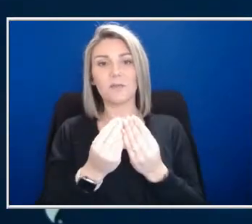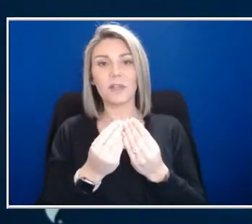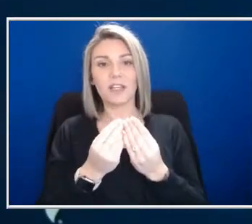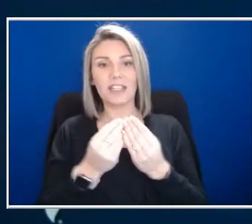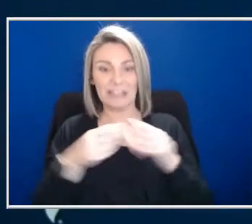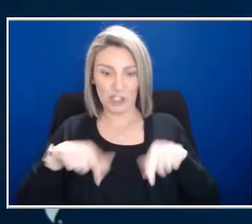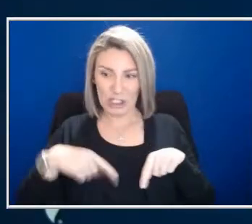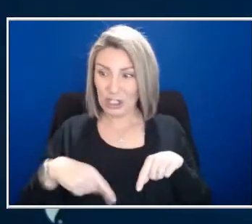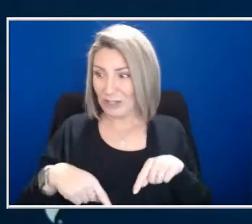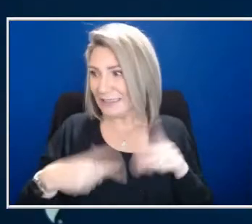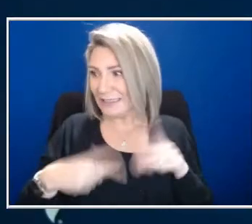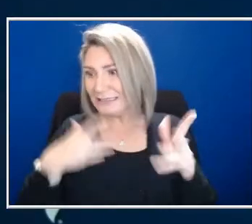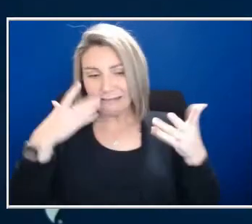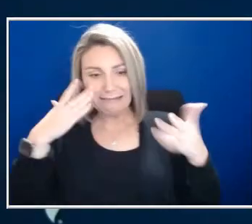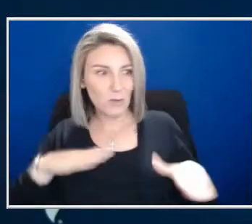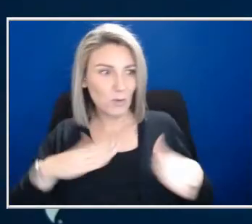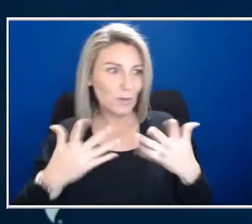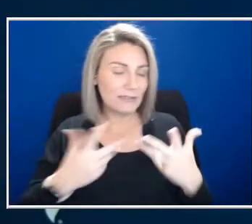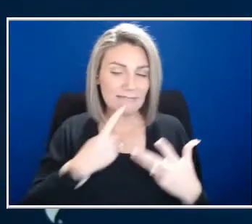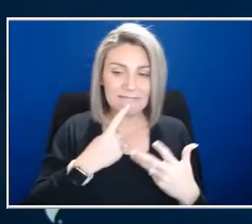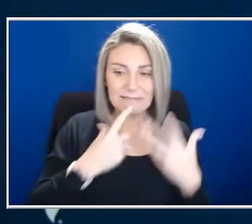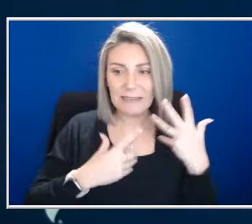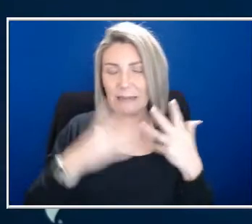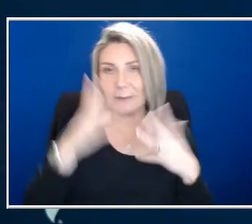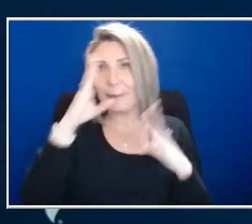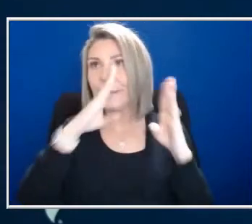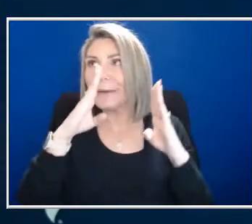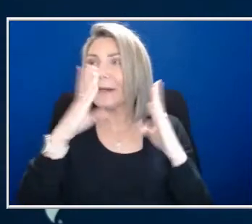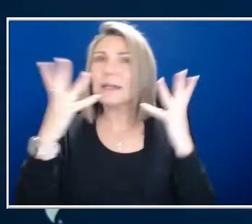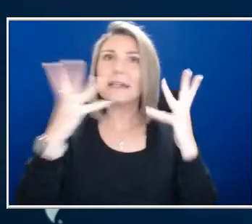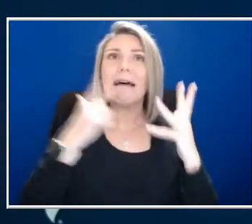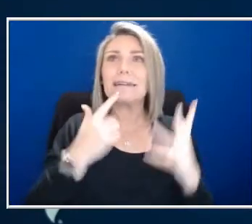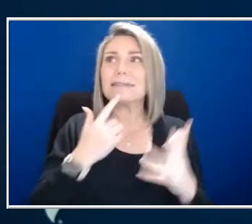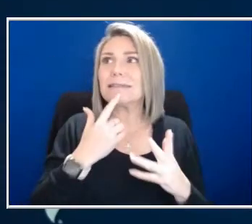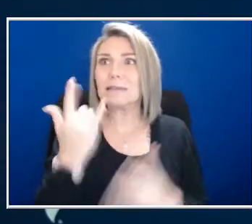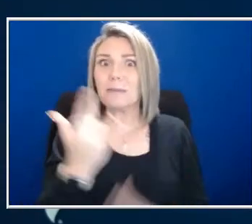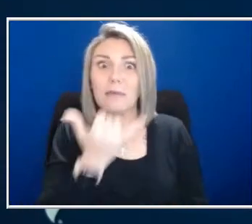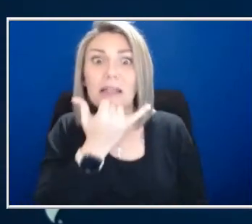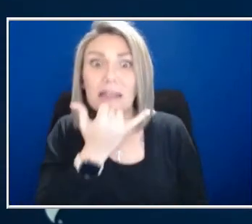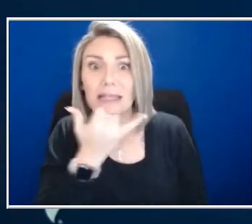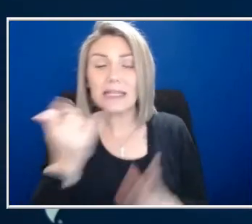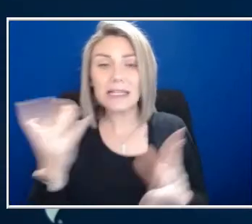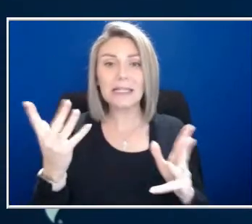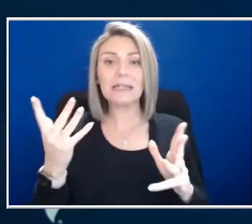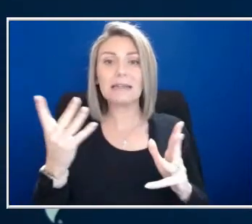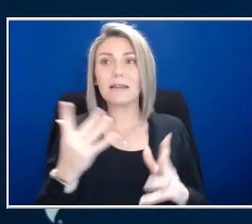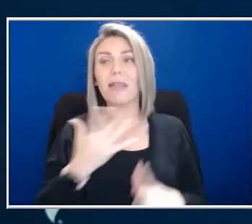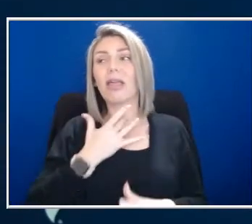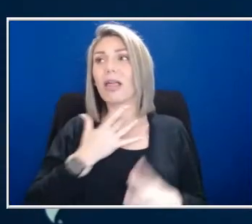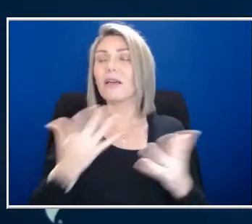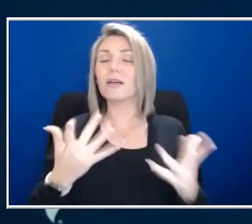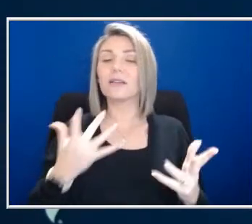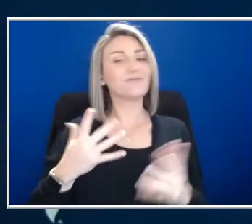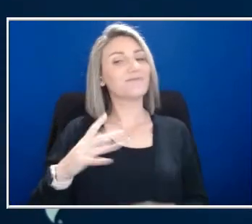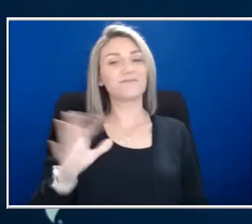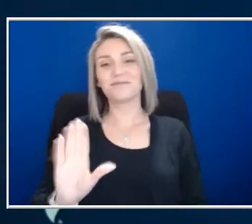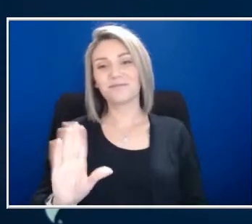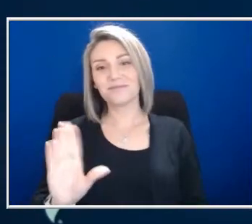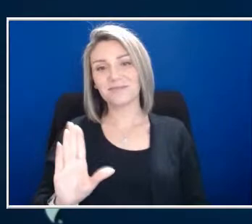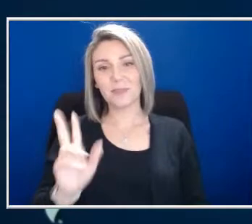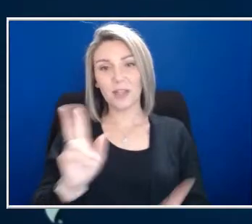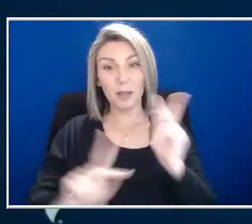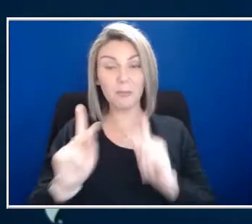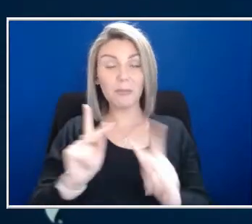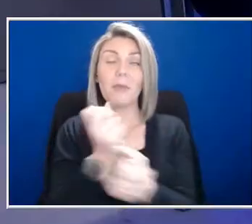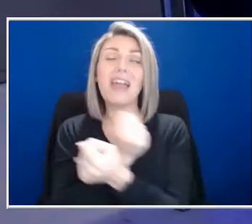that. They're worried about they'll say something wrong. Yes. I mean, I think people love to hear